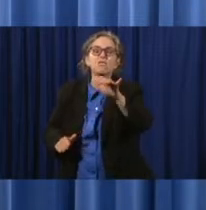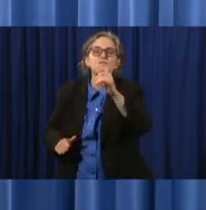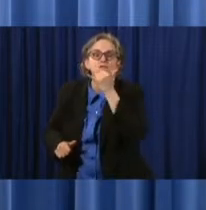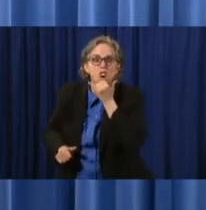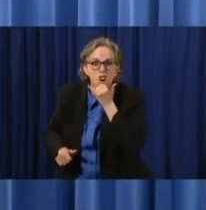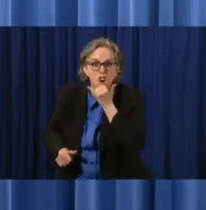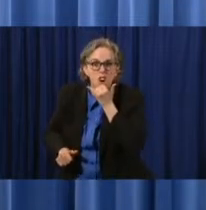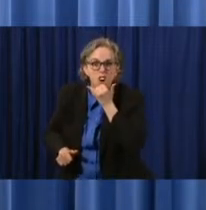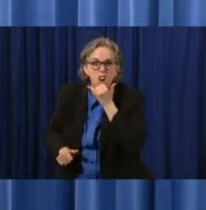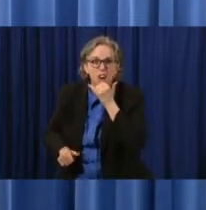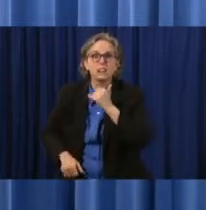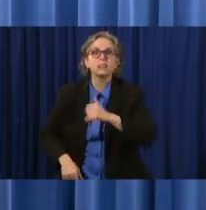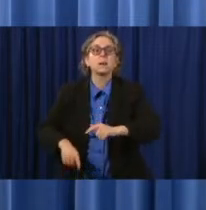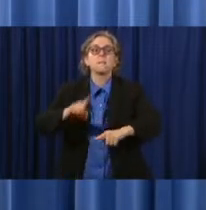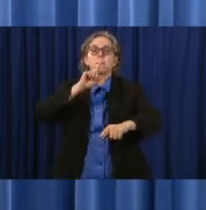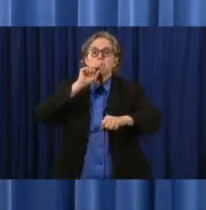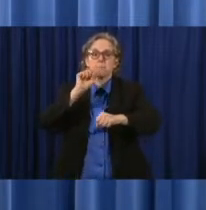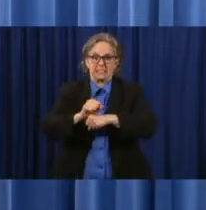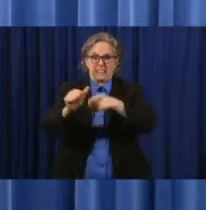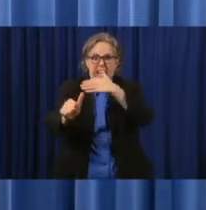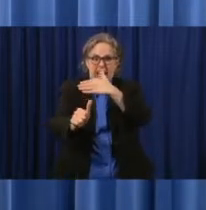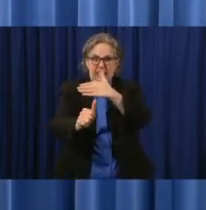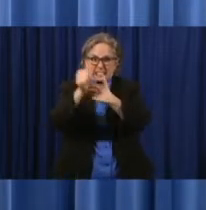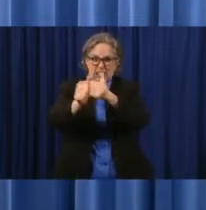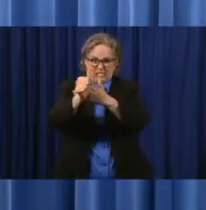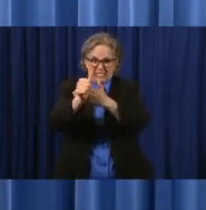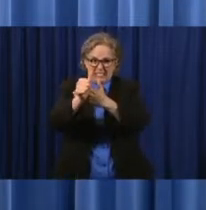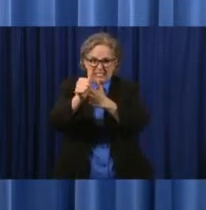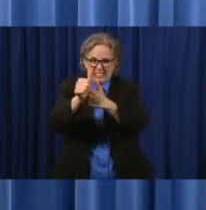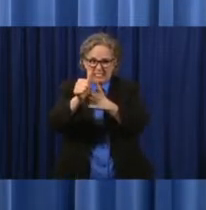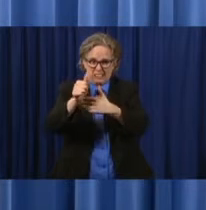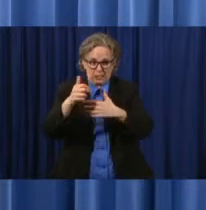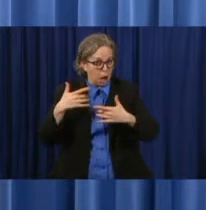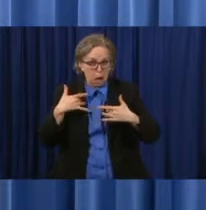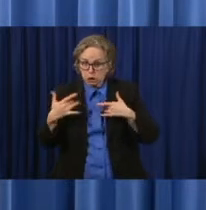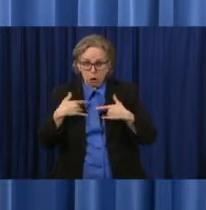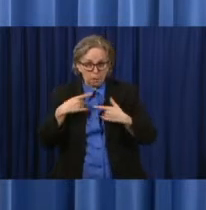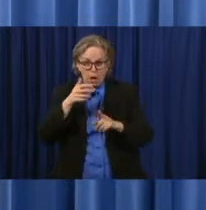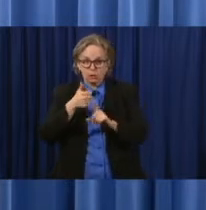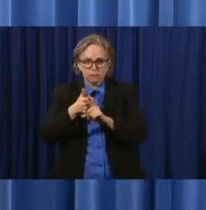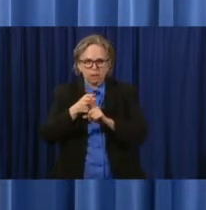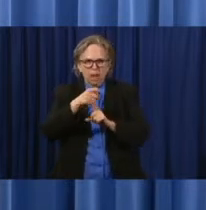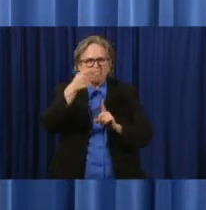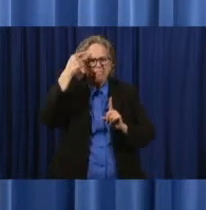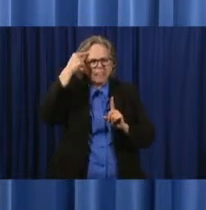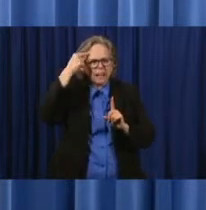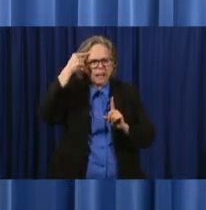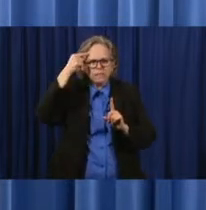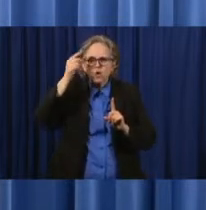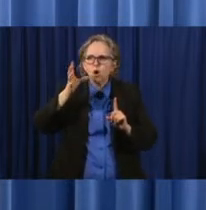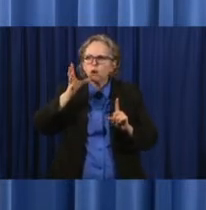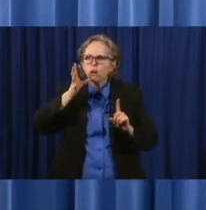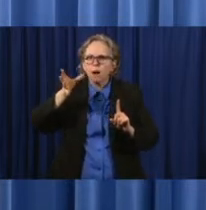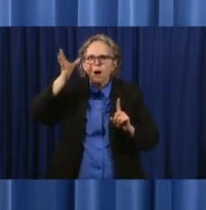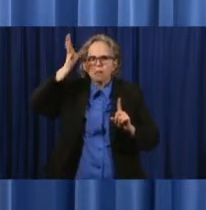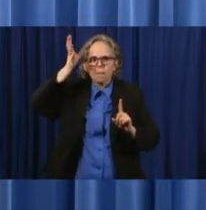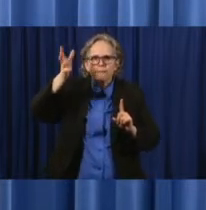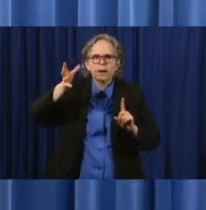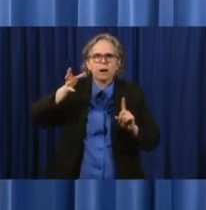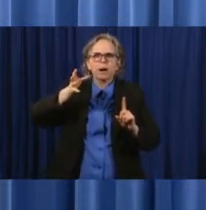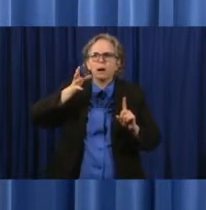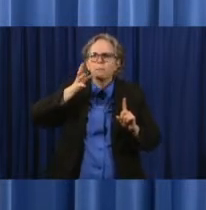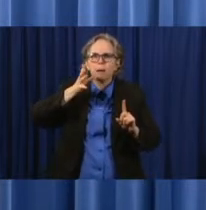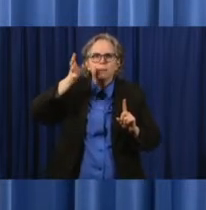not worried about yourself, you should worry about your mom, your dad, your grandparents. You should worry about strangers who somehow might get